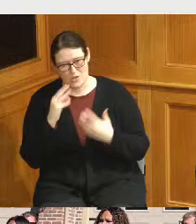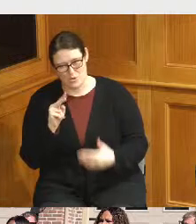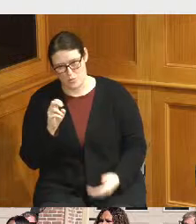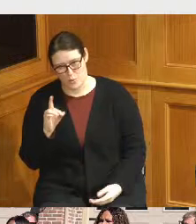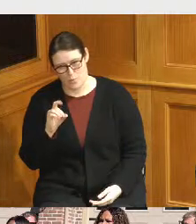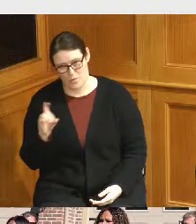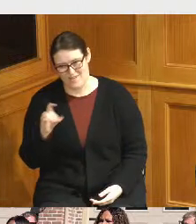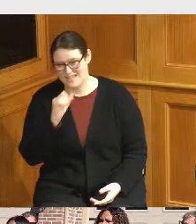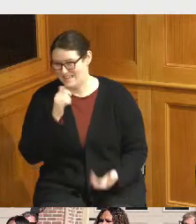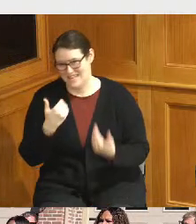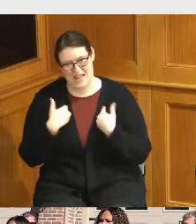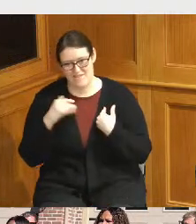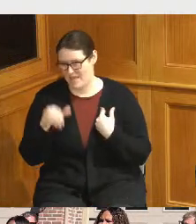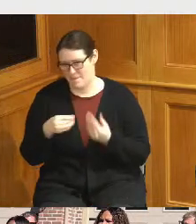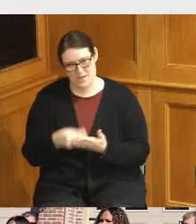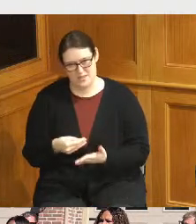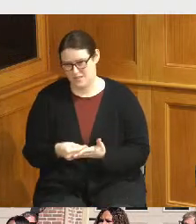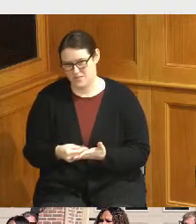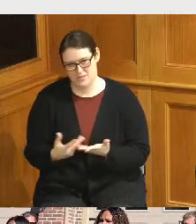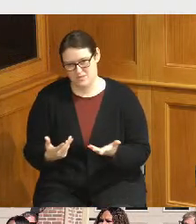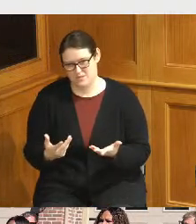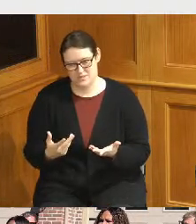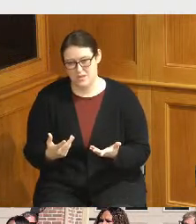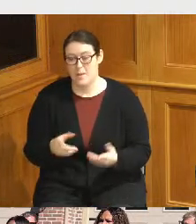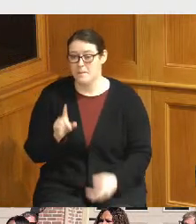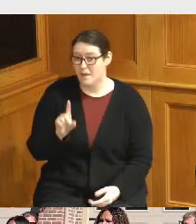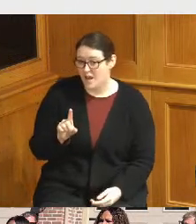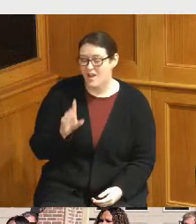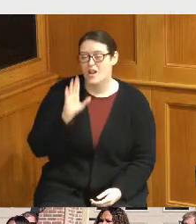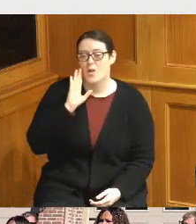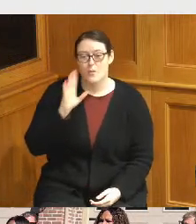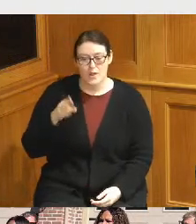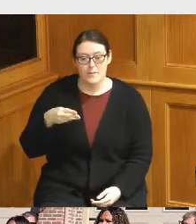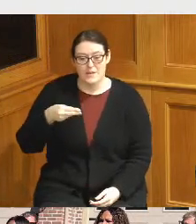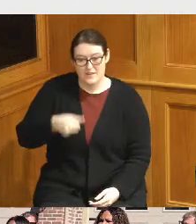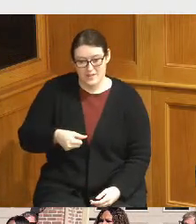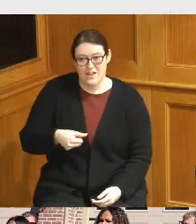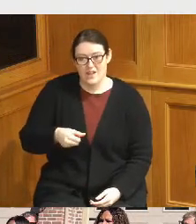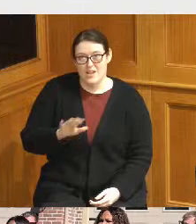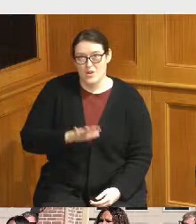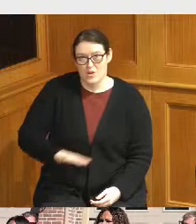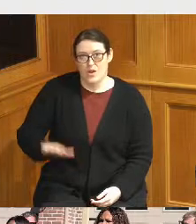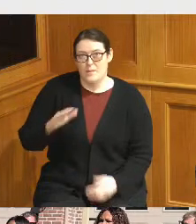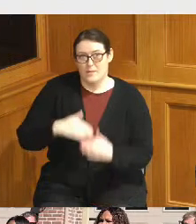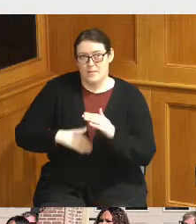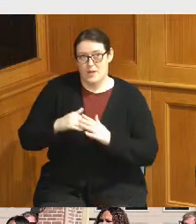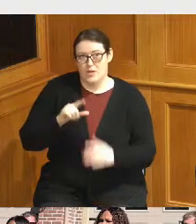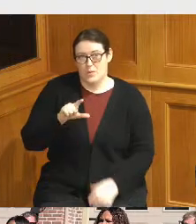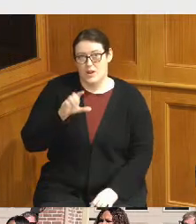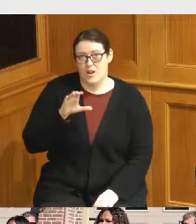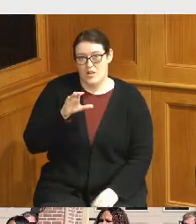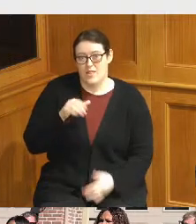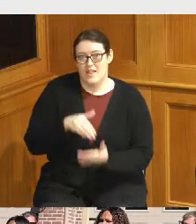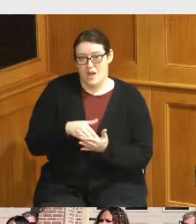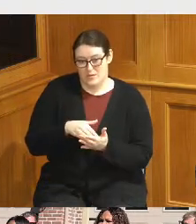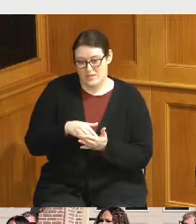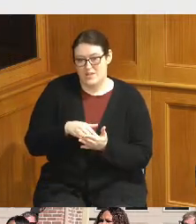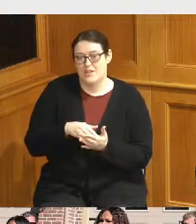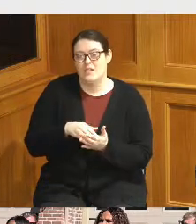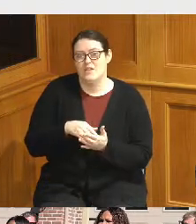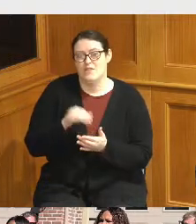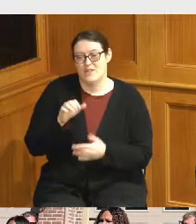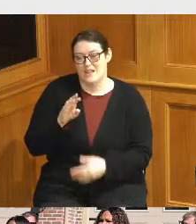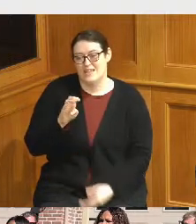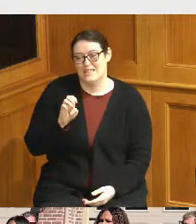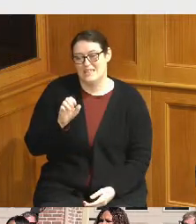money for this project. Norwood, though, will be funding roughly up to $100,000 for the required